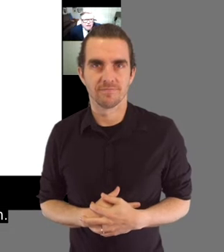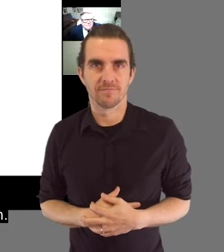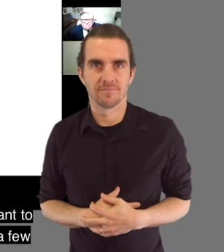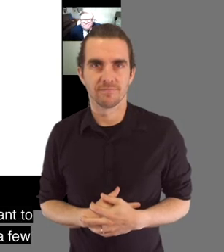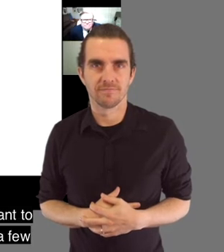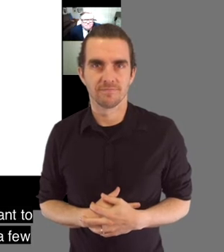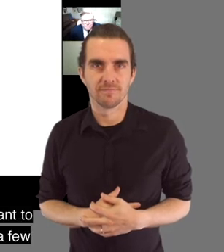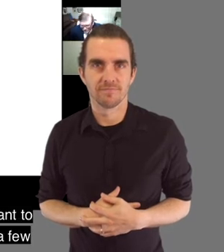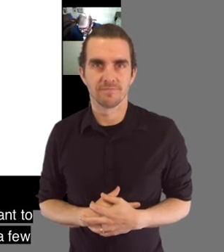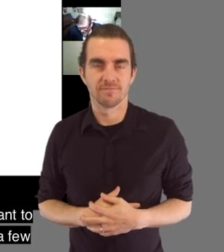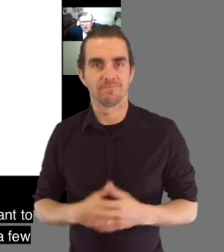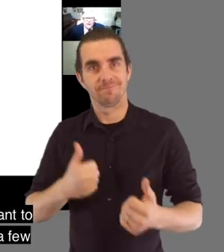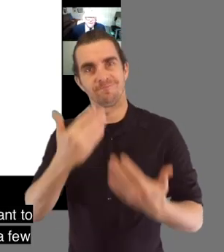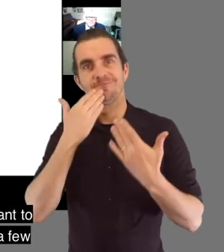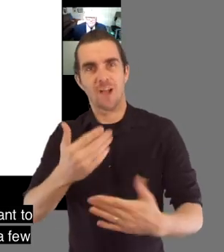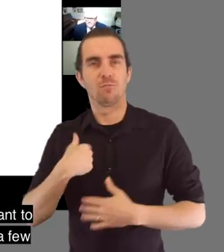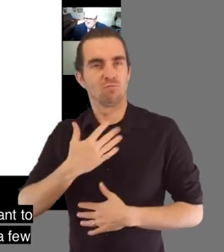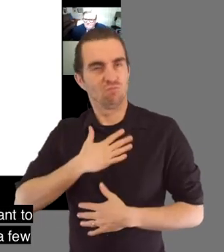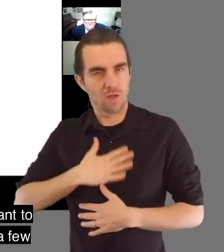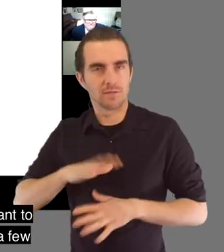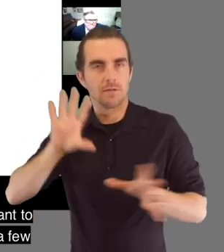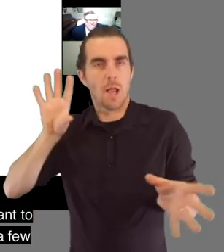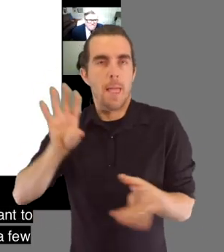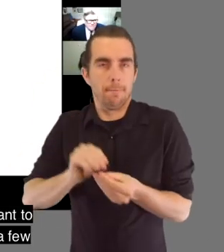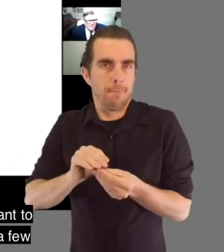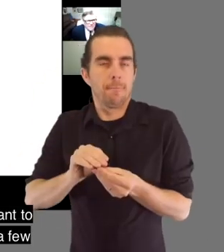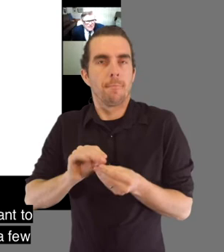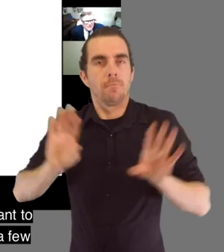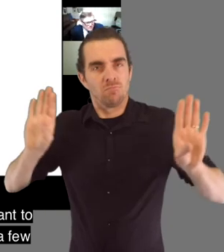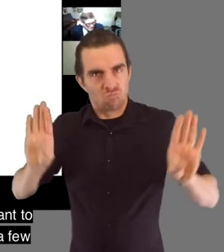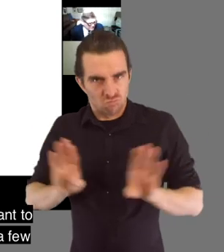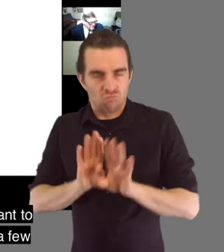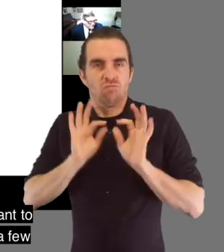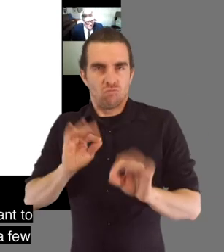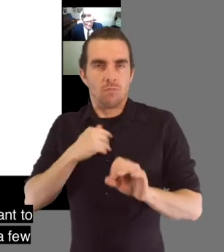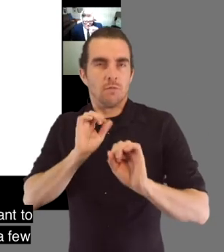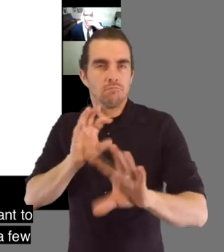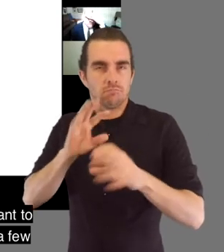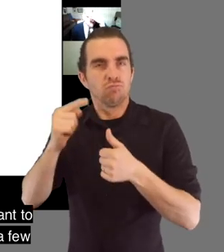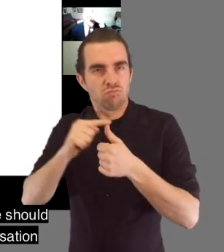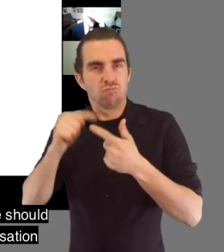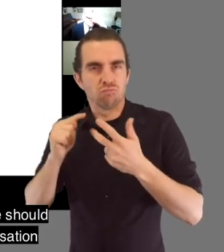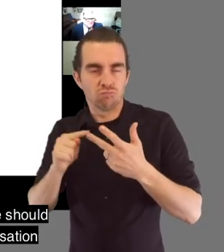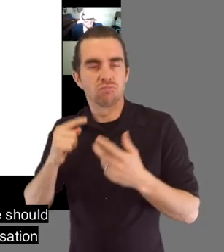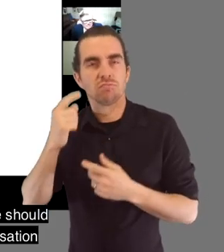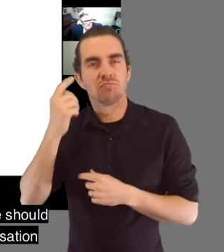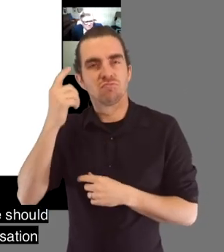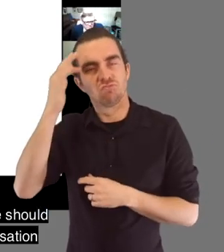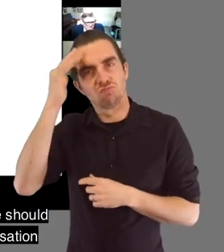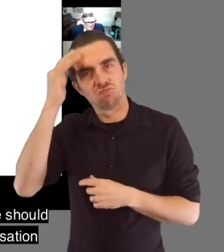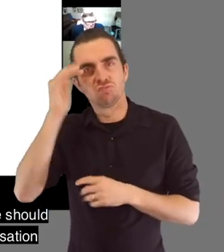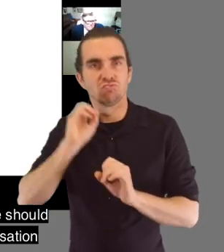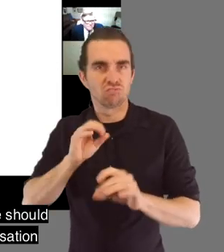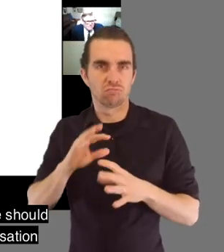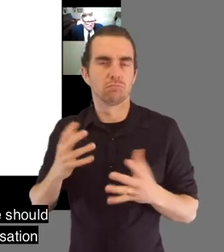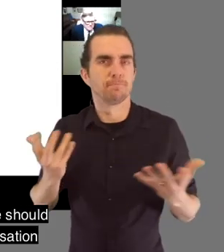Sarah? Thank you, Richard. Okay. I want to conclude this session by giving a few concluding